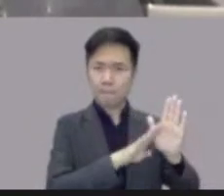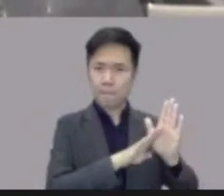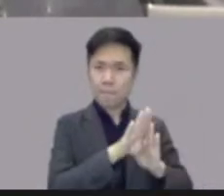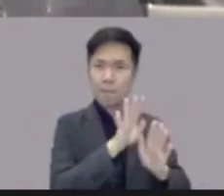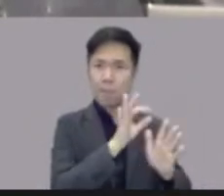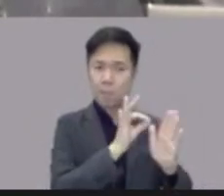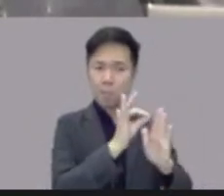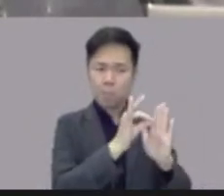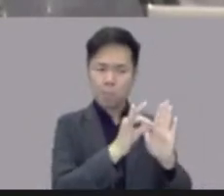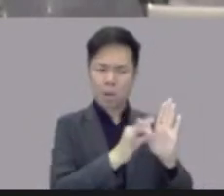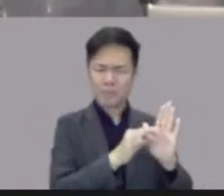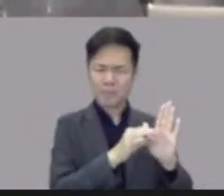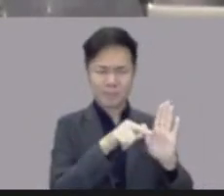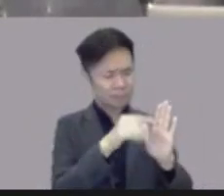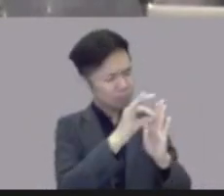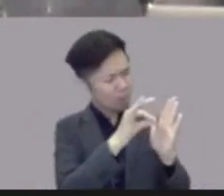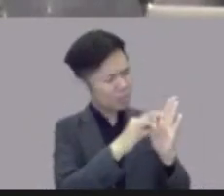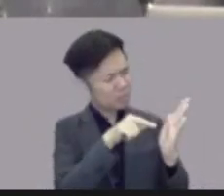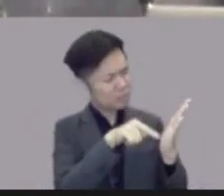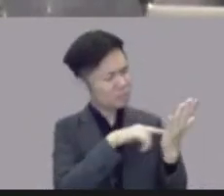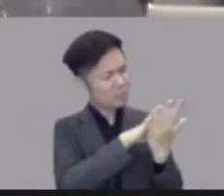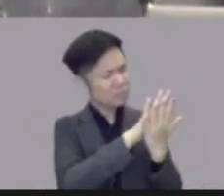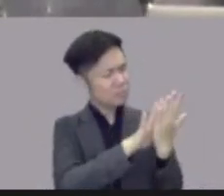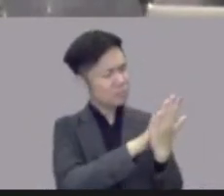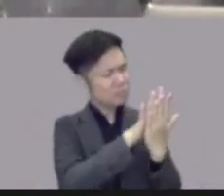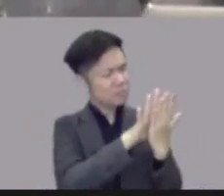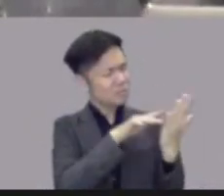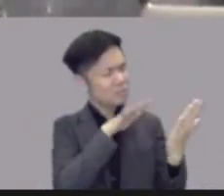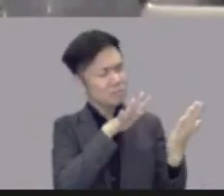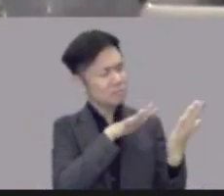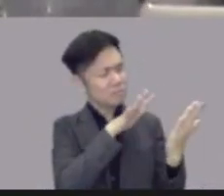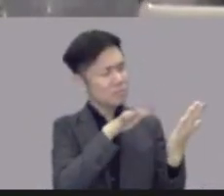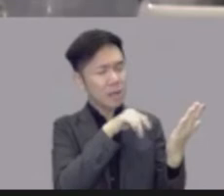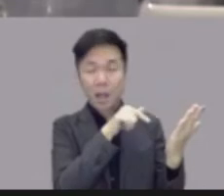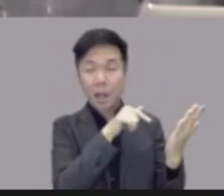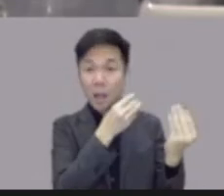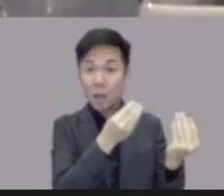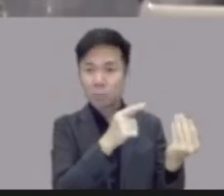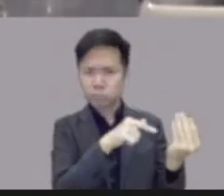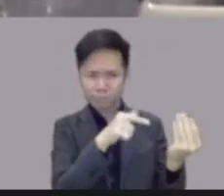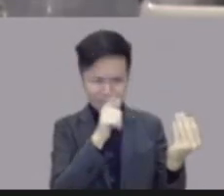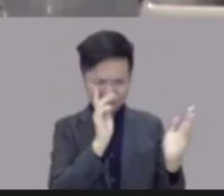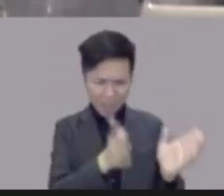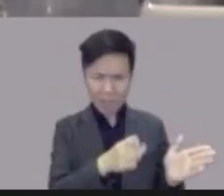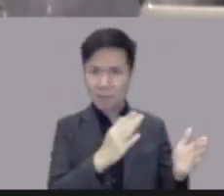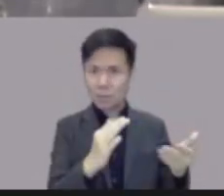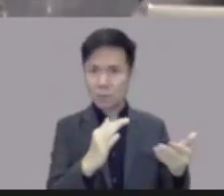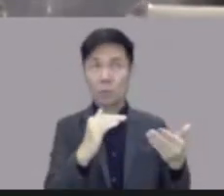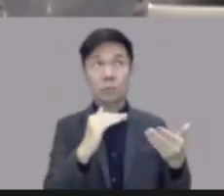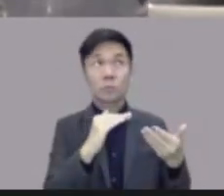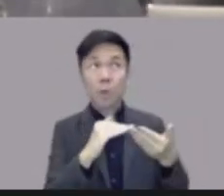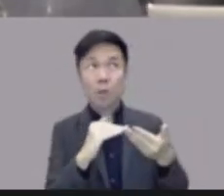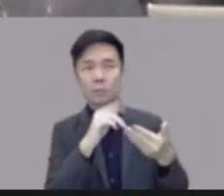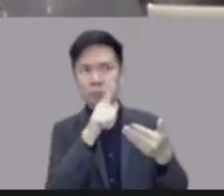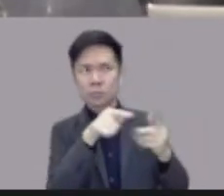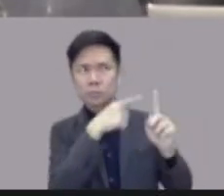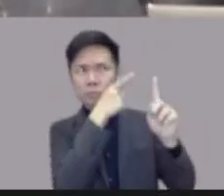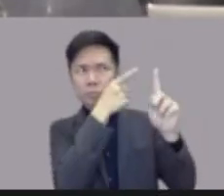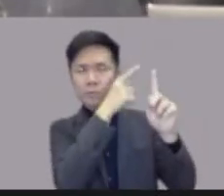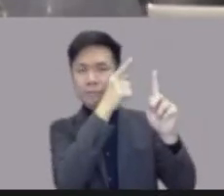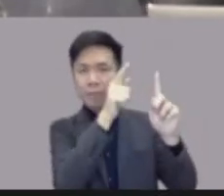grave and require accelerated attention with respect to climate action environmentally sustainable